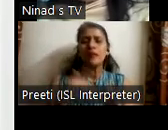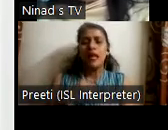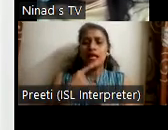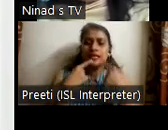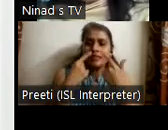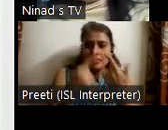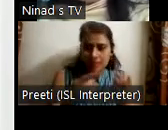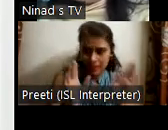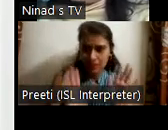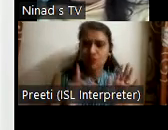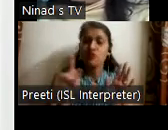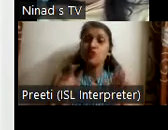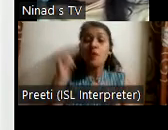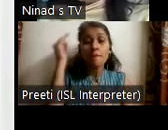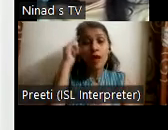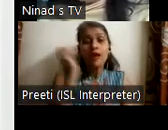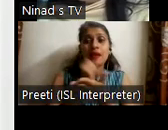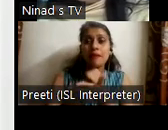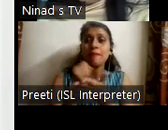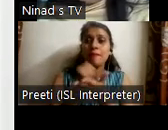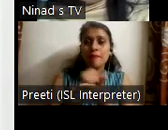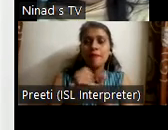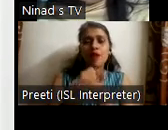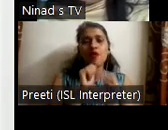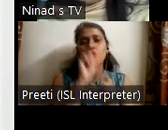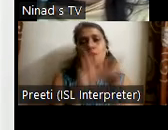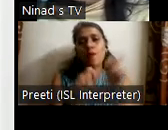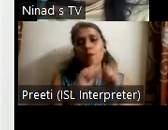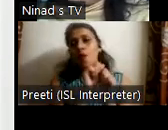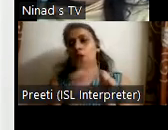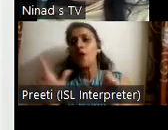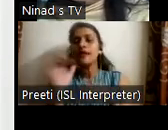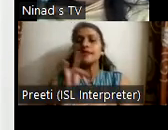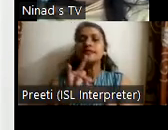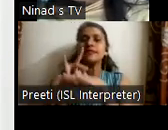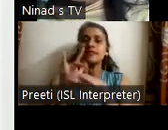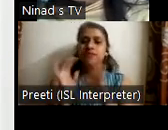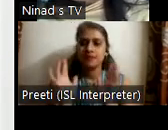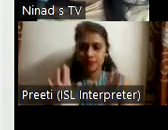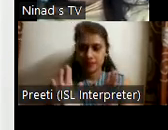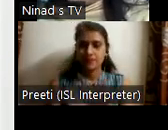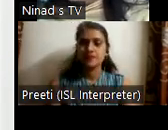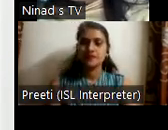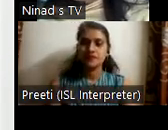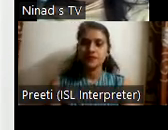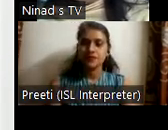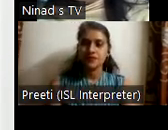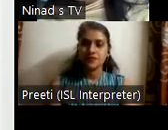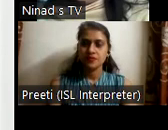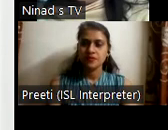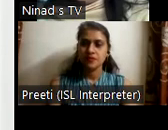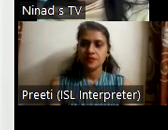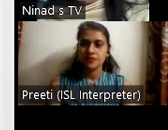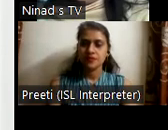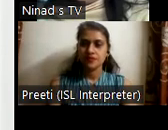that you can mentally practice everyone with the sensitive lens, with the sensitive approach, so that